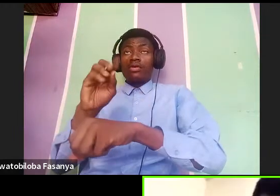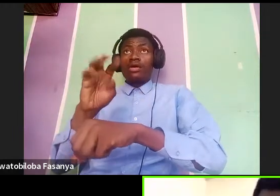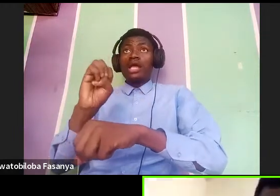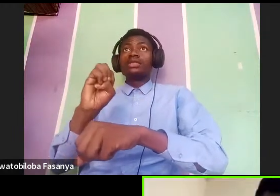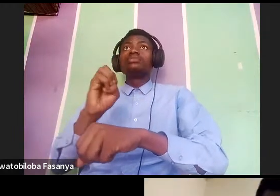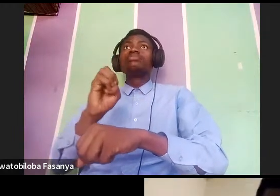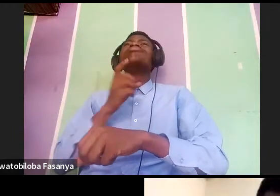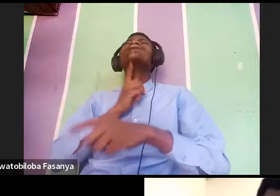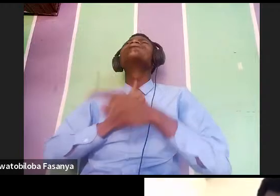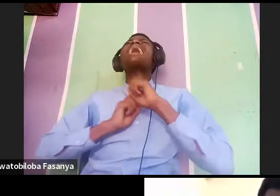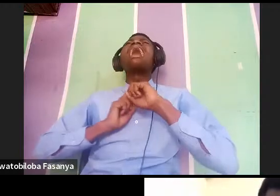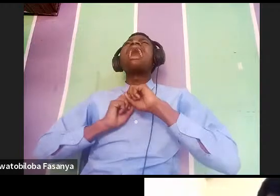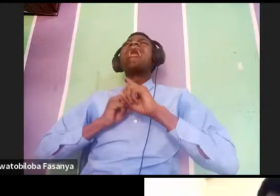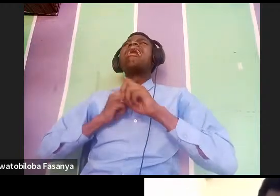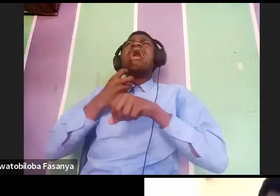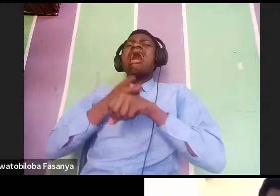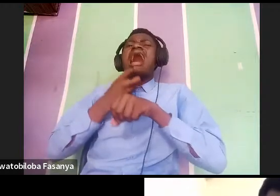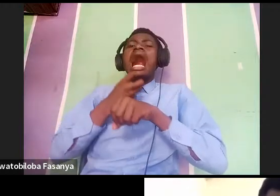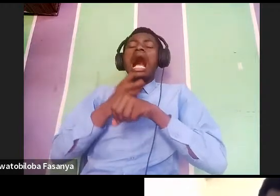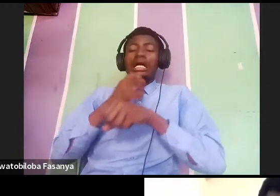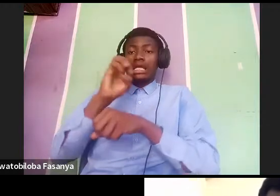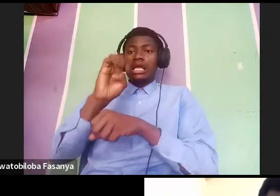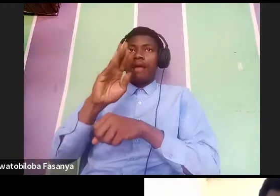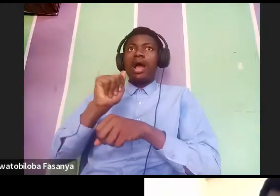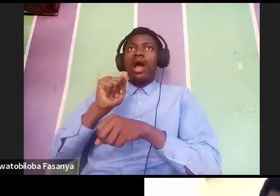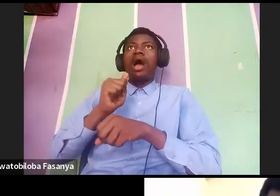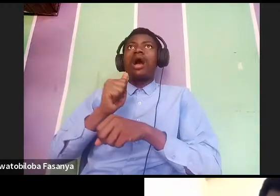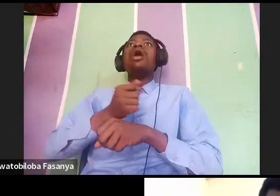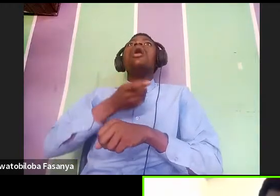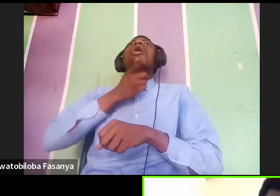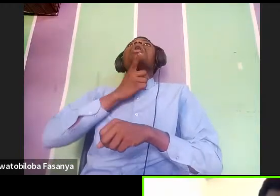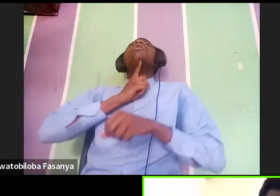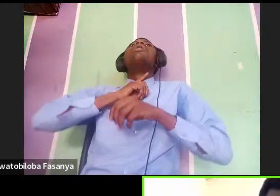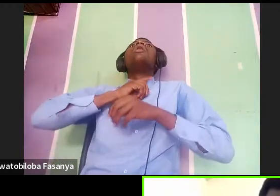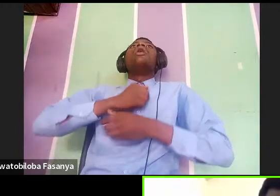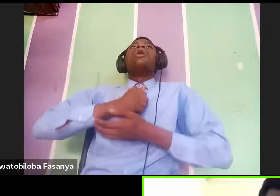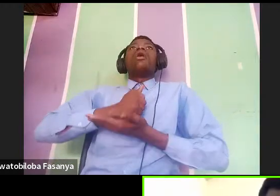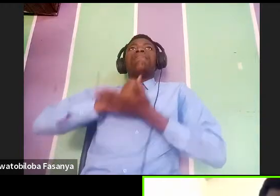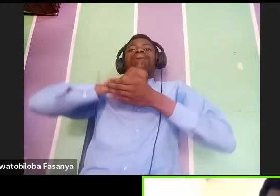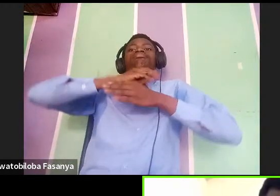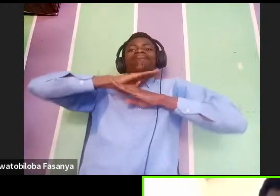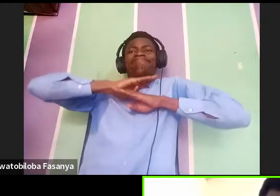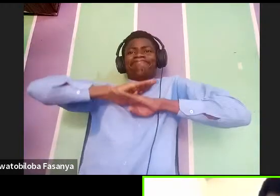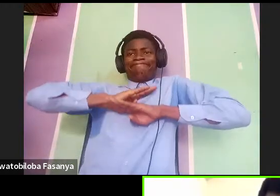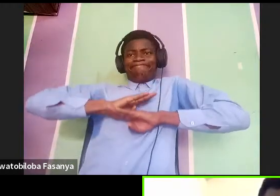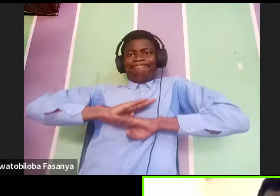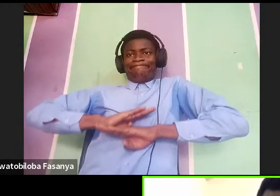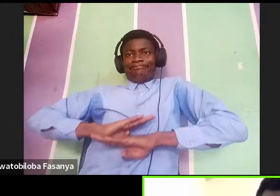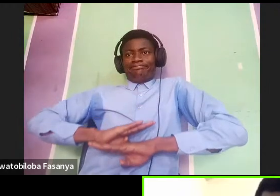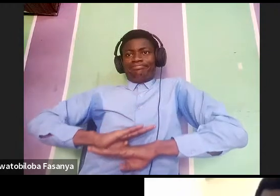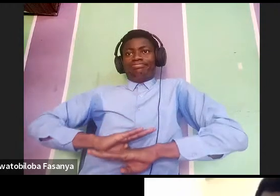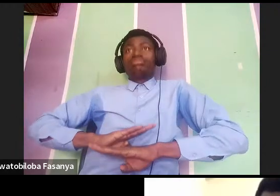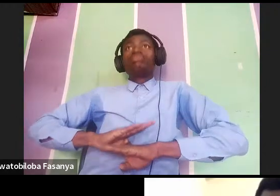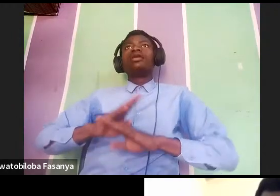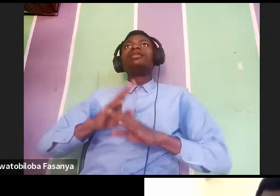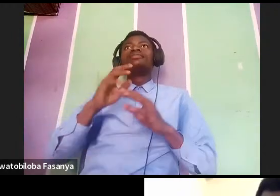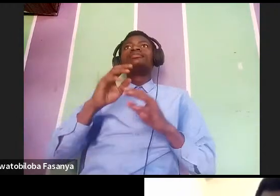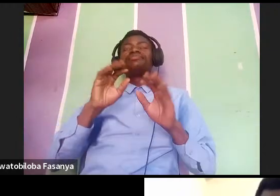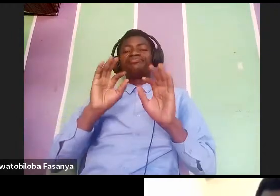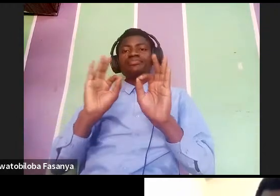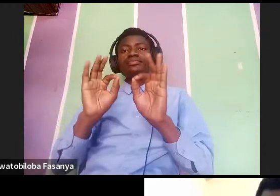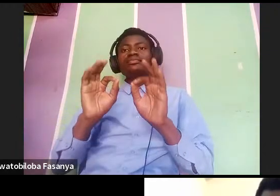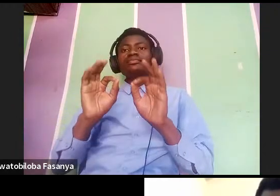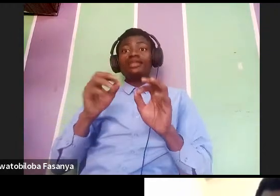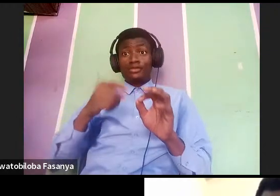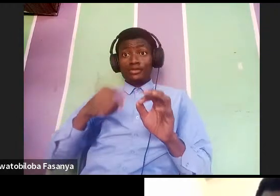the stomach, and of course there won't be a problem passing it out. So I think our viewers are happy to hear that, of course. So you